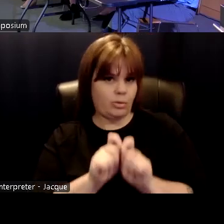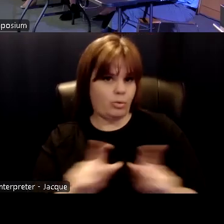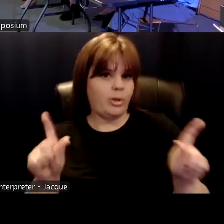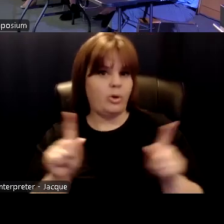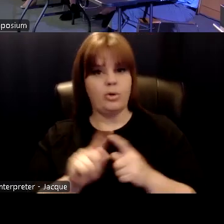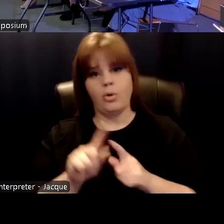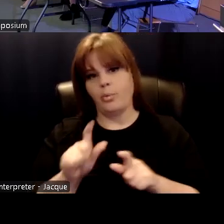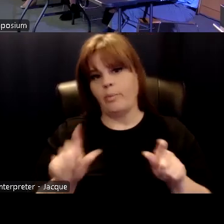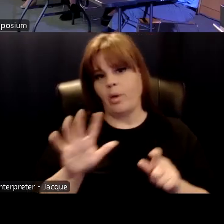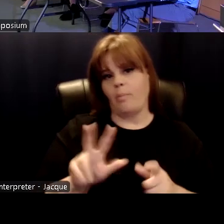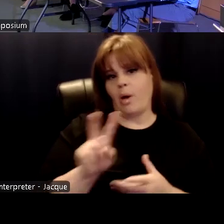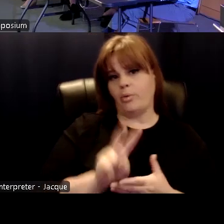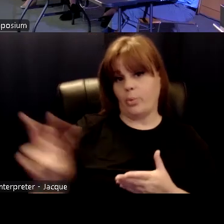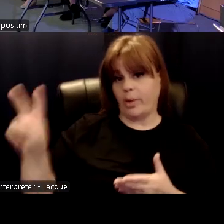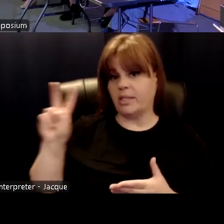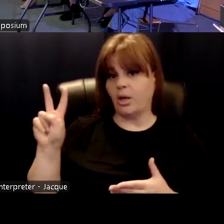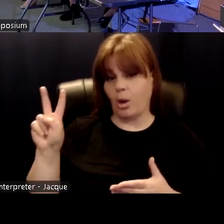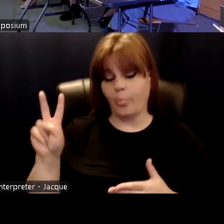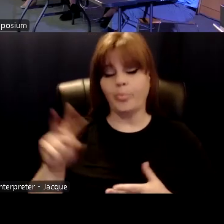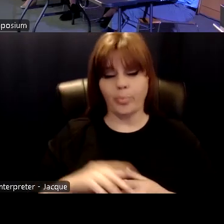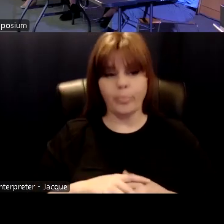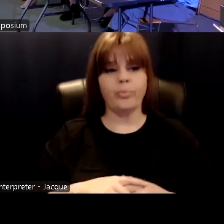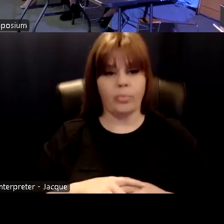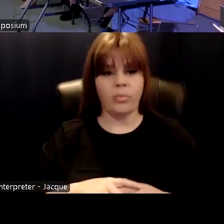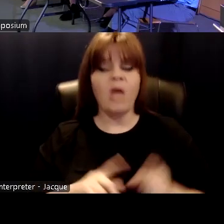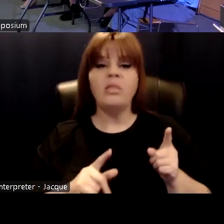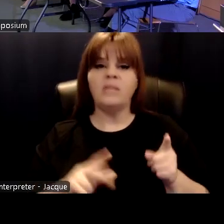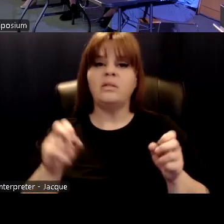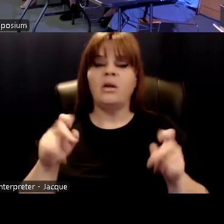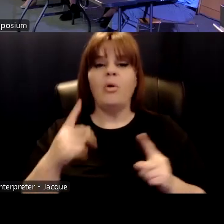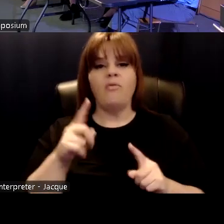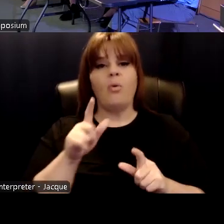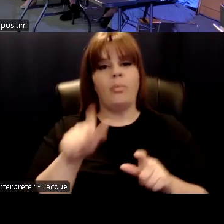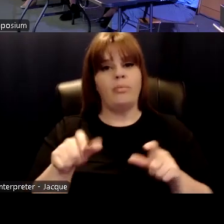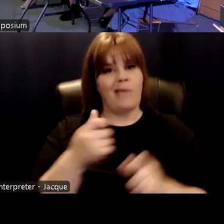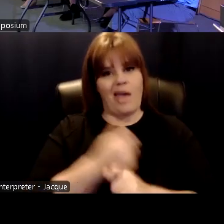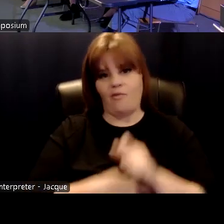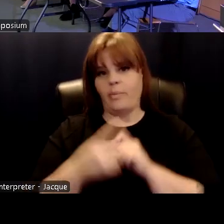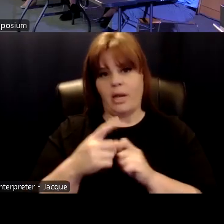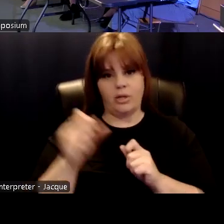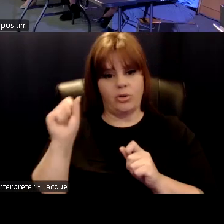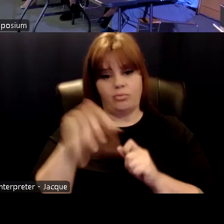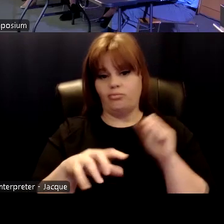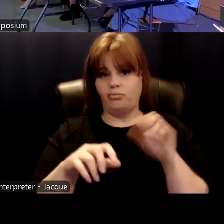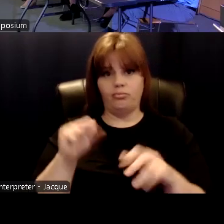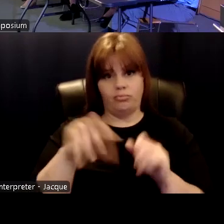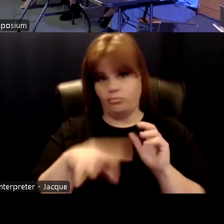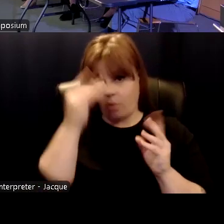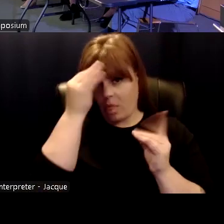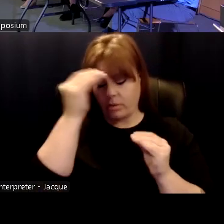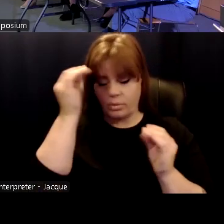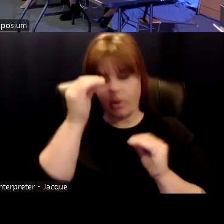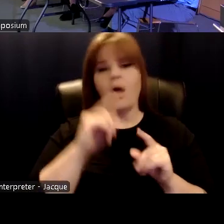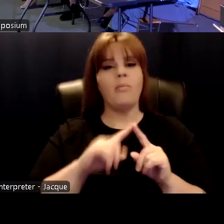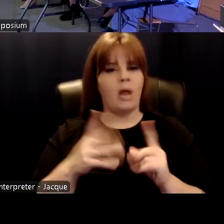about 2 weeks ago. So this is an opportunity really for everyone to put their thoughts in. And I would very much like to see the